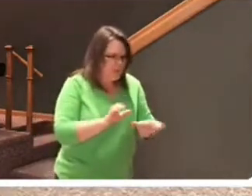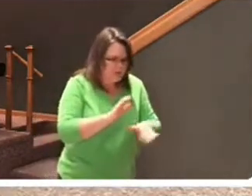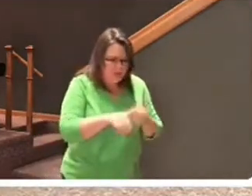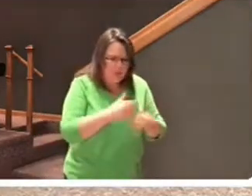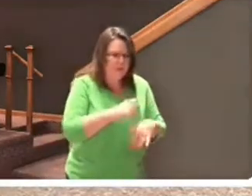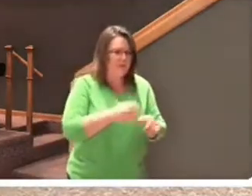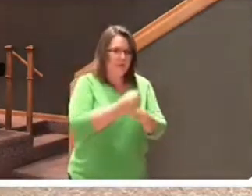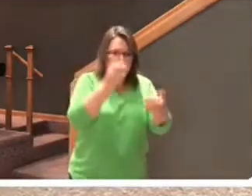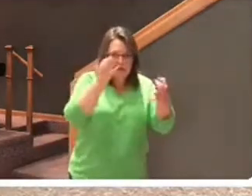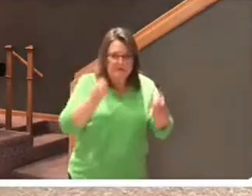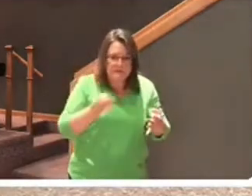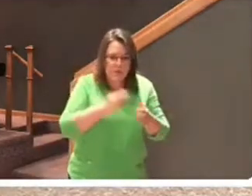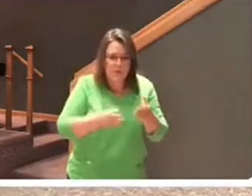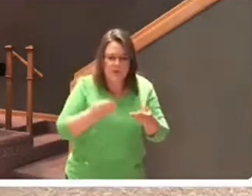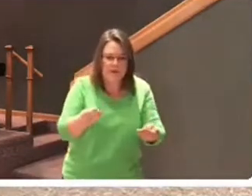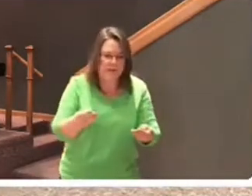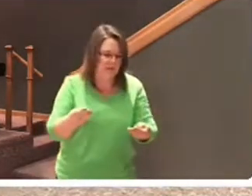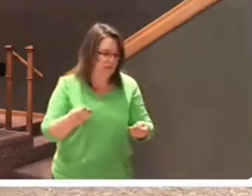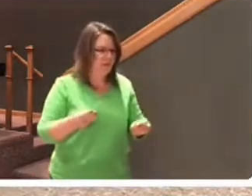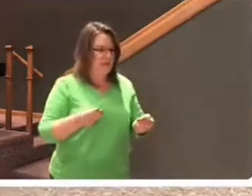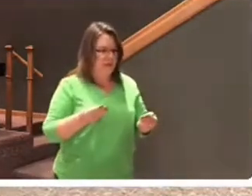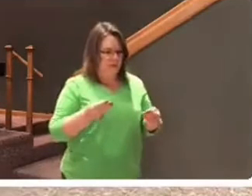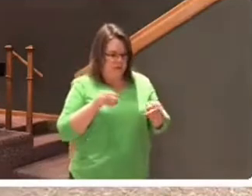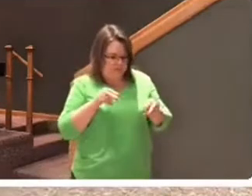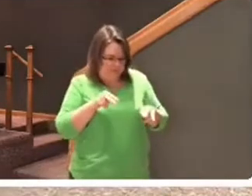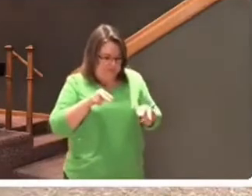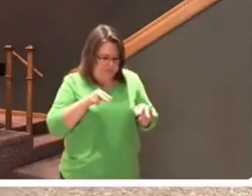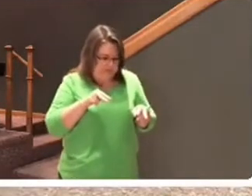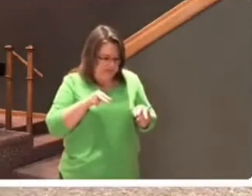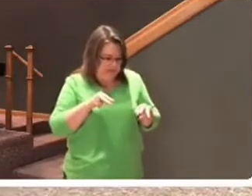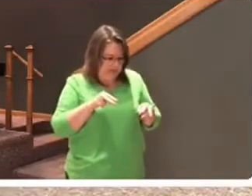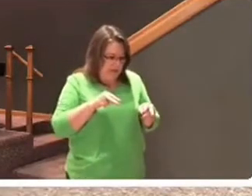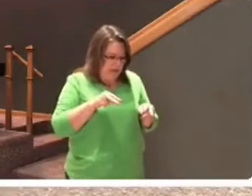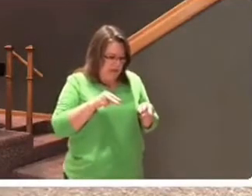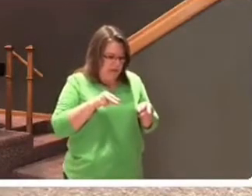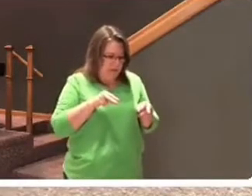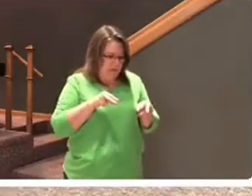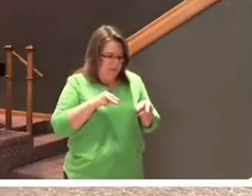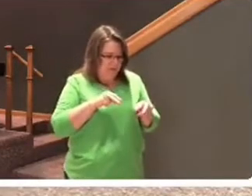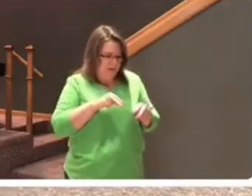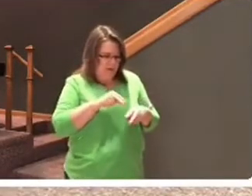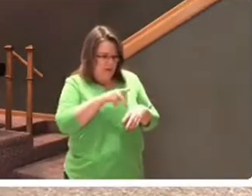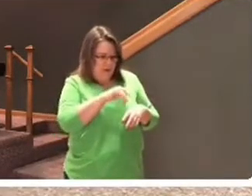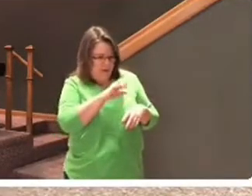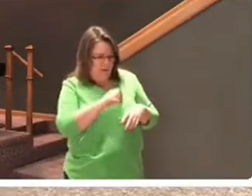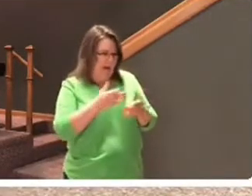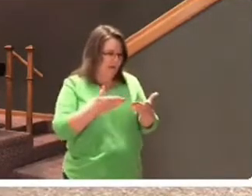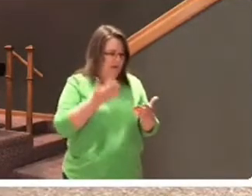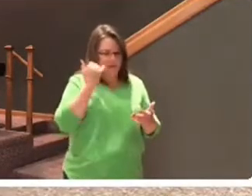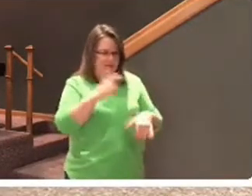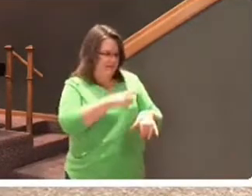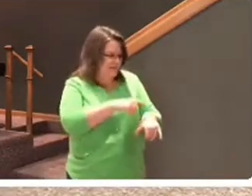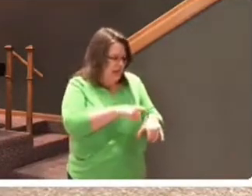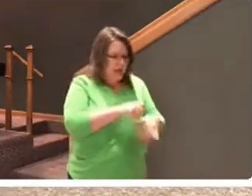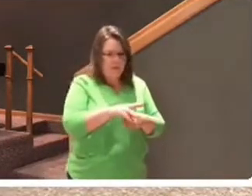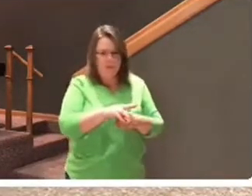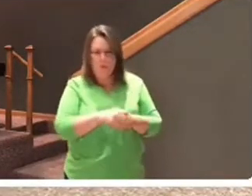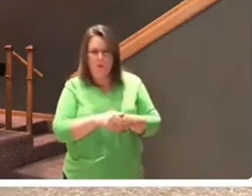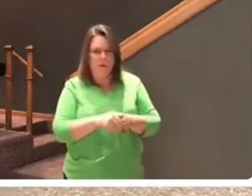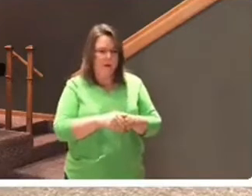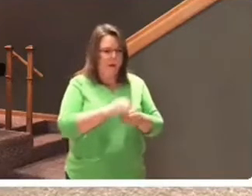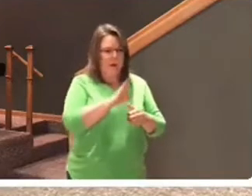make decisions on what to give, we stare at our little pile, right? Whether it's time or whether it's